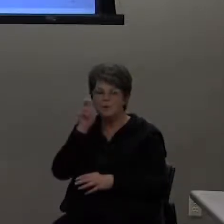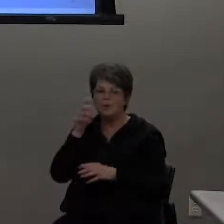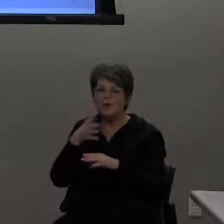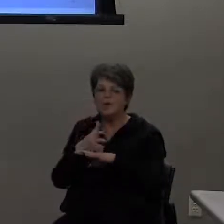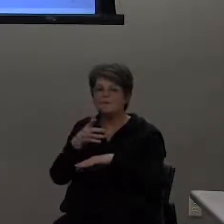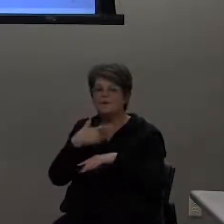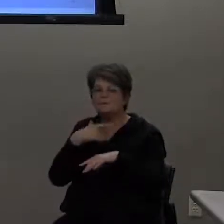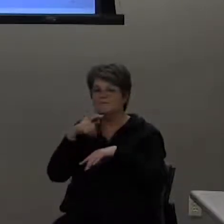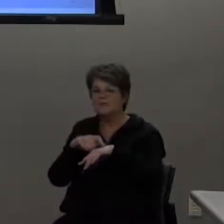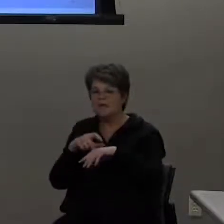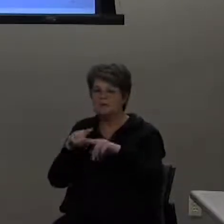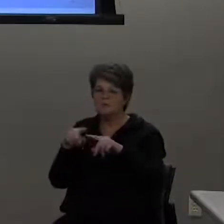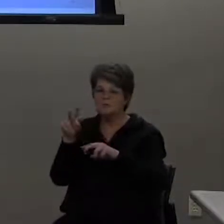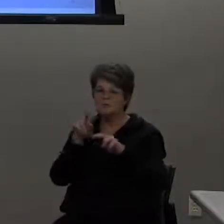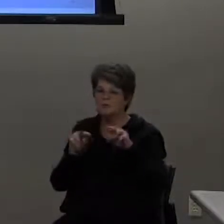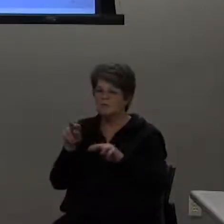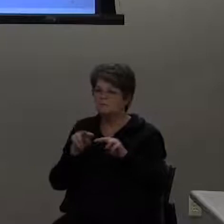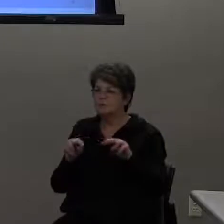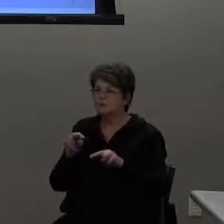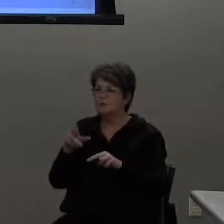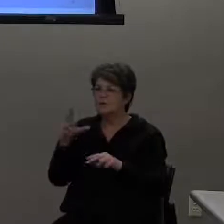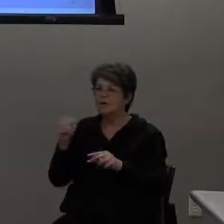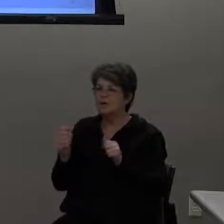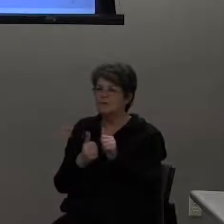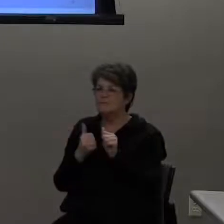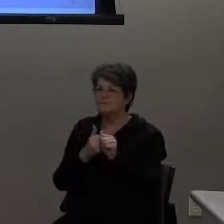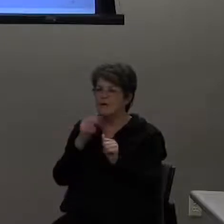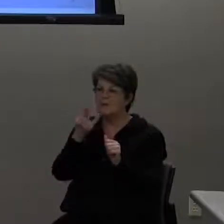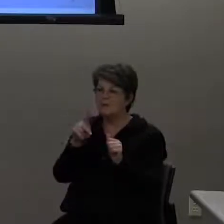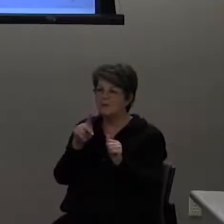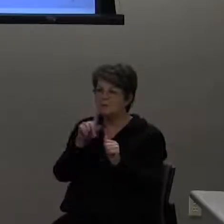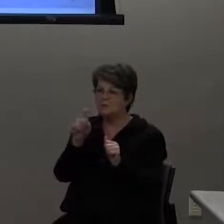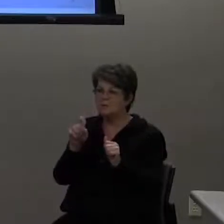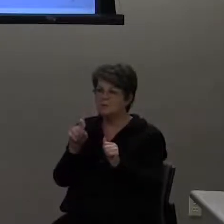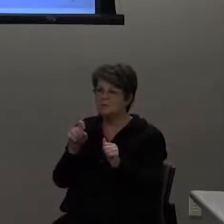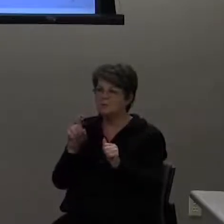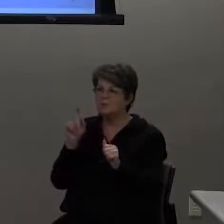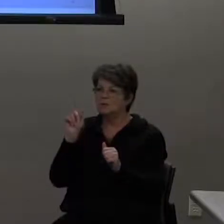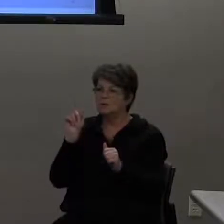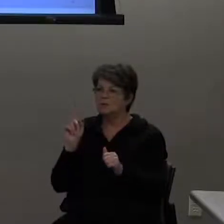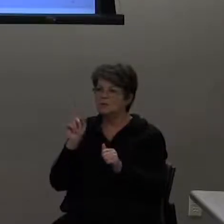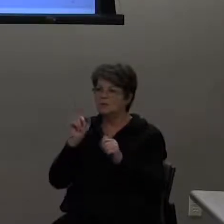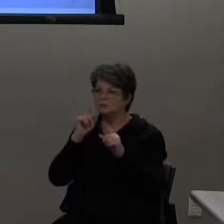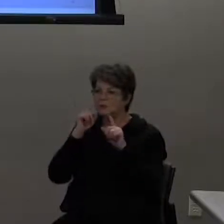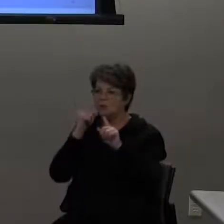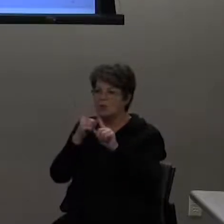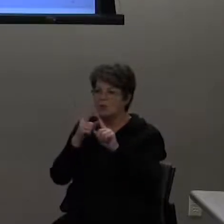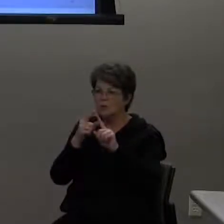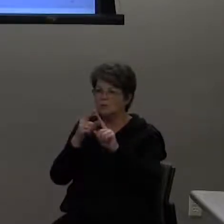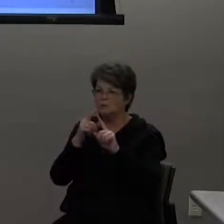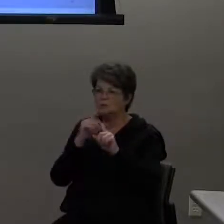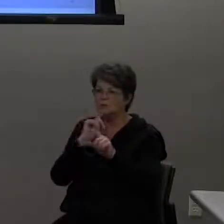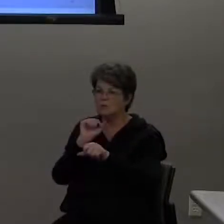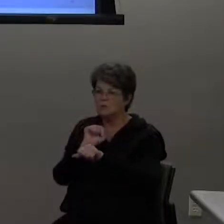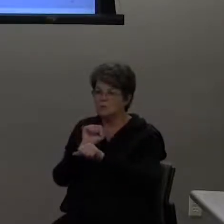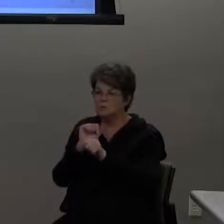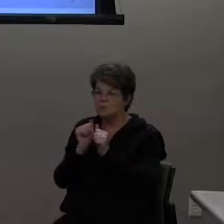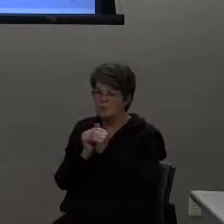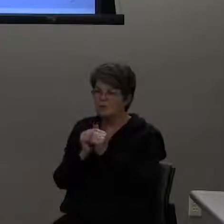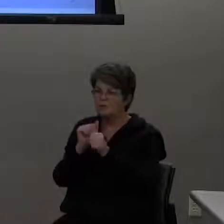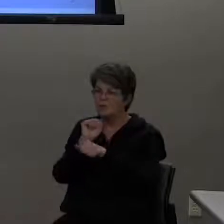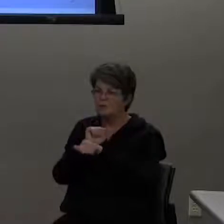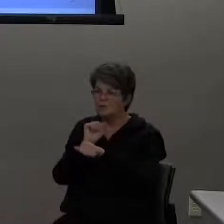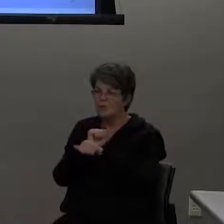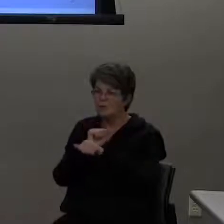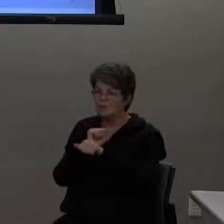review. And then I guess the follow-up to that question is that these goals have been shared with a working committee to get